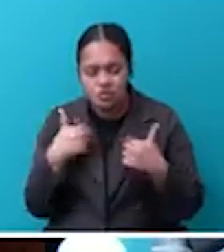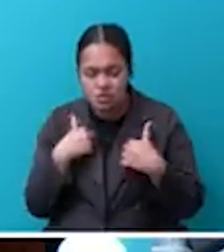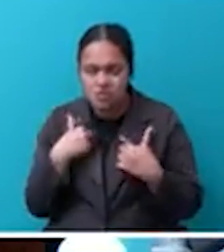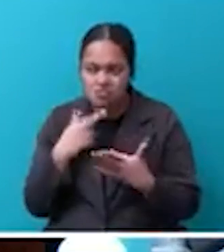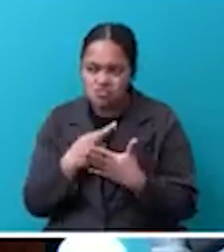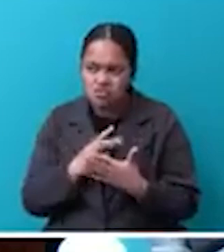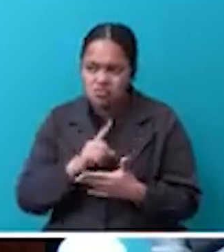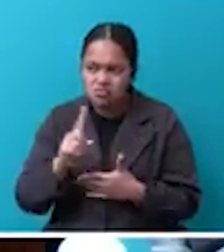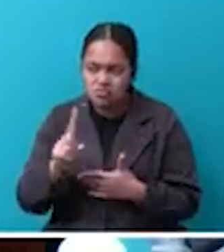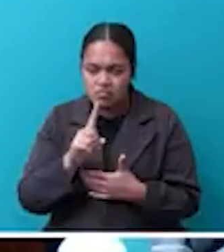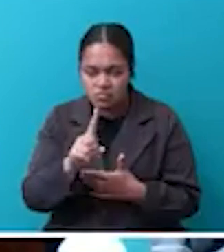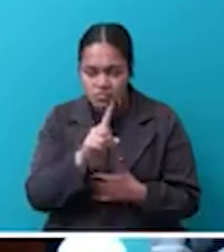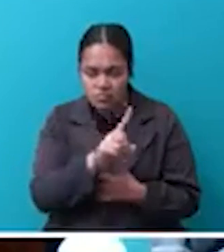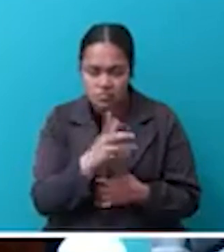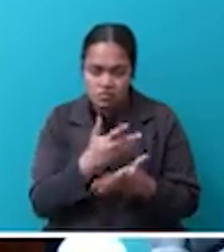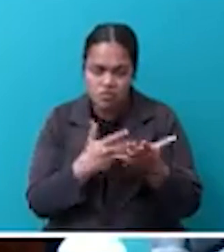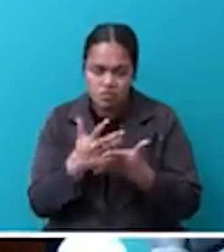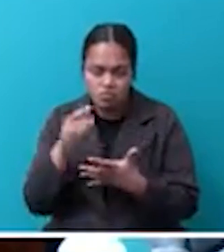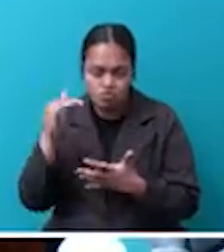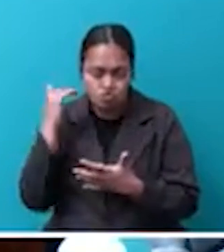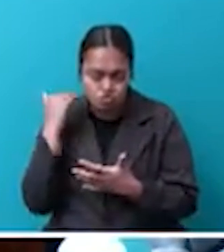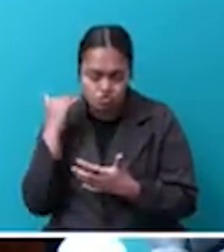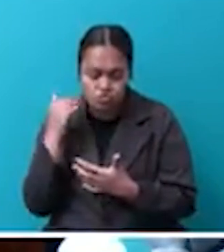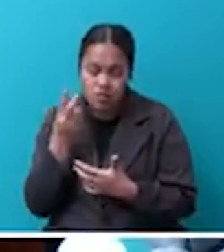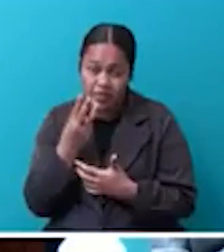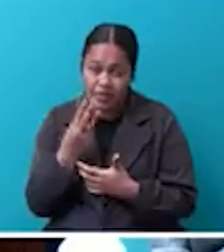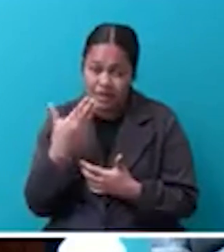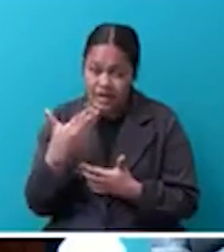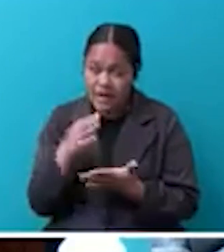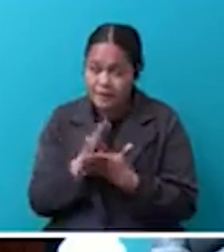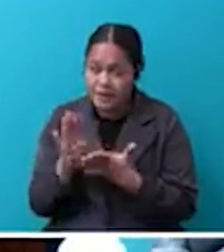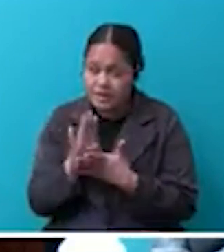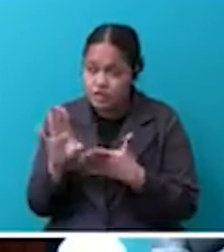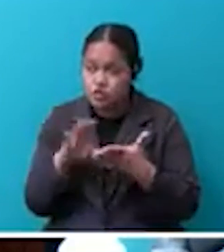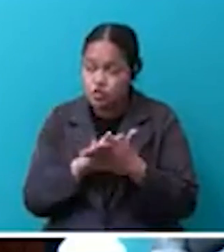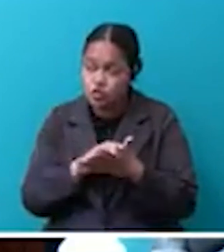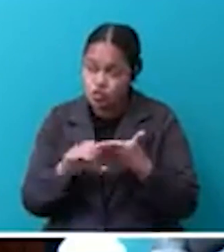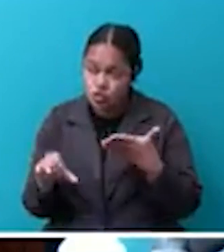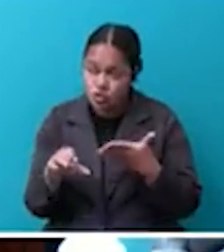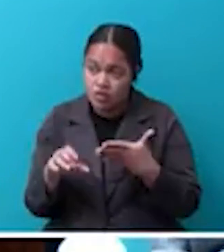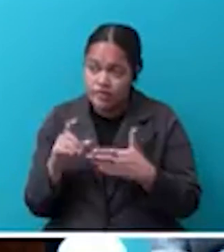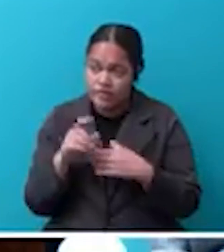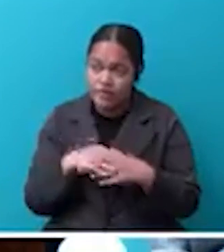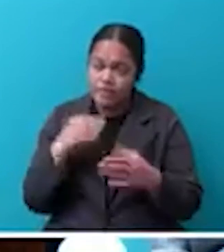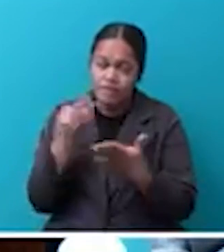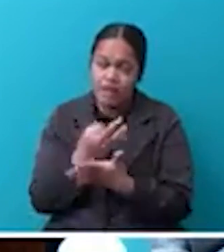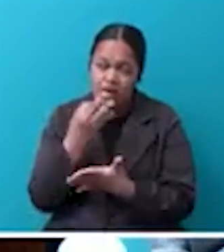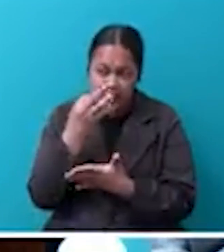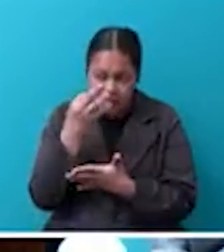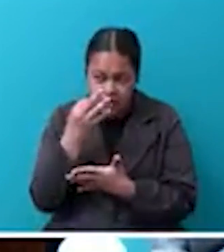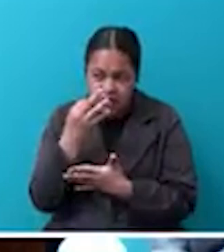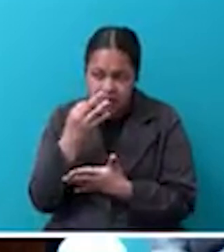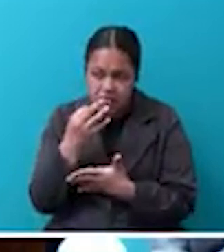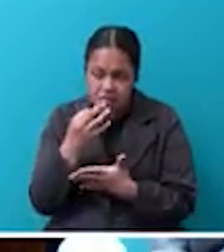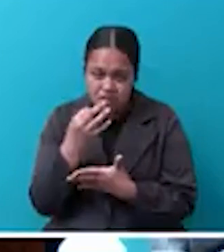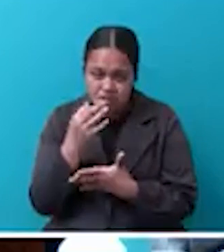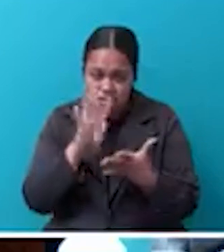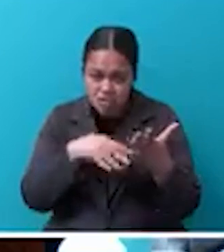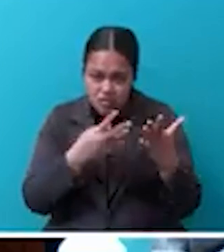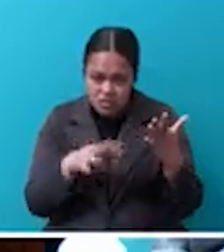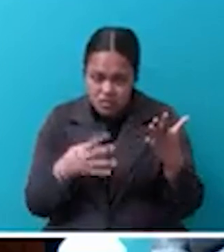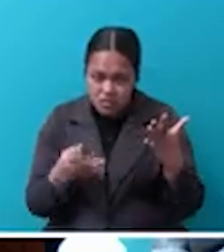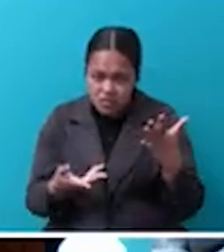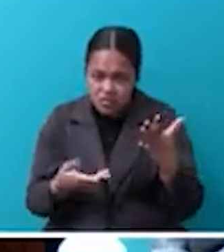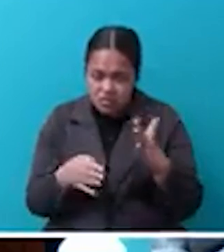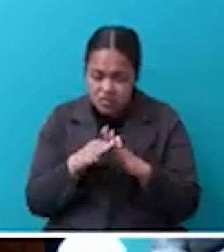into the negotiating room with a $39 billion finance floor. That